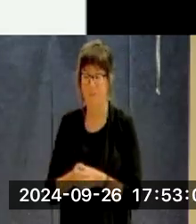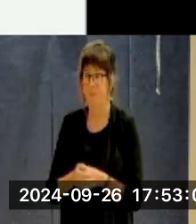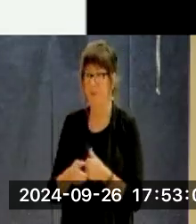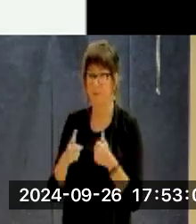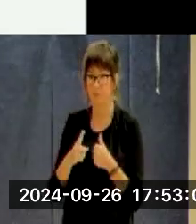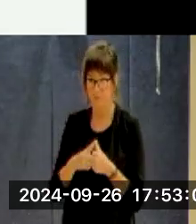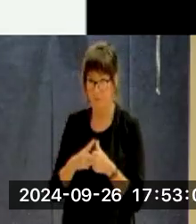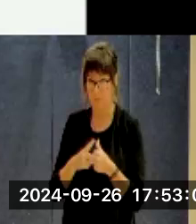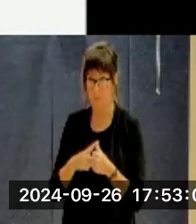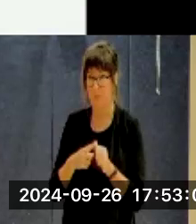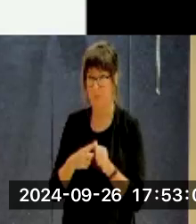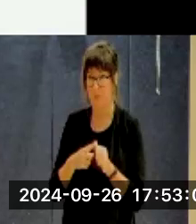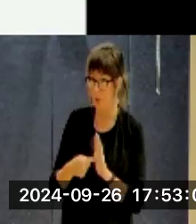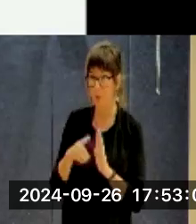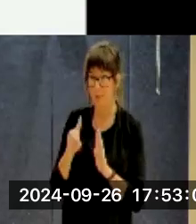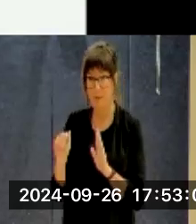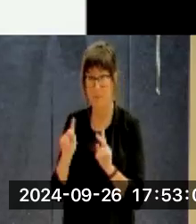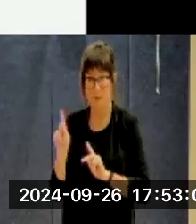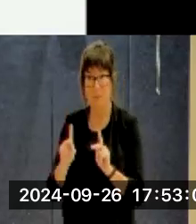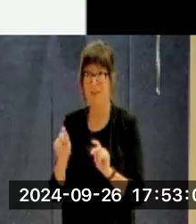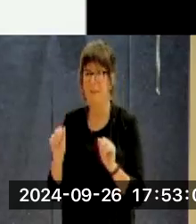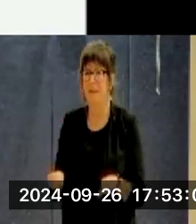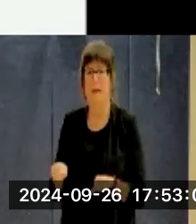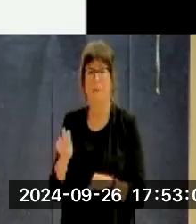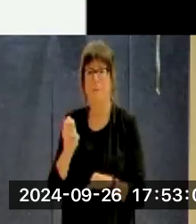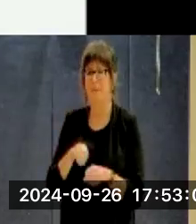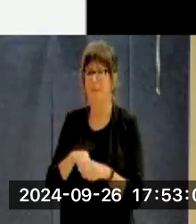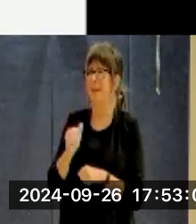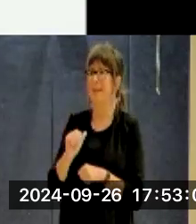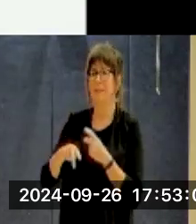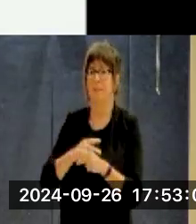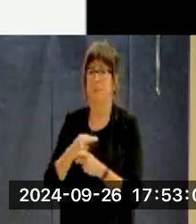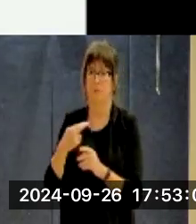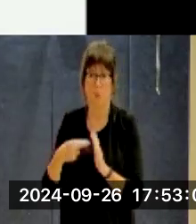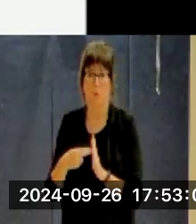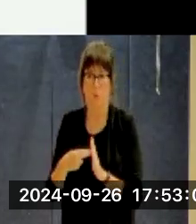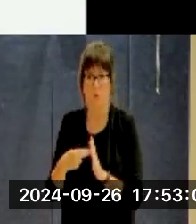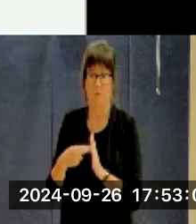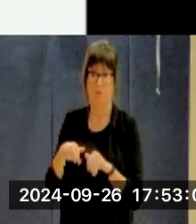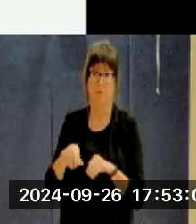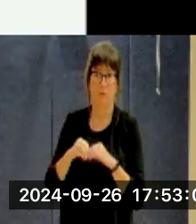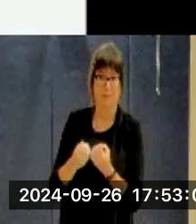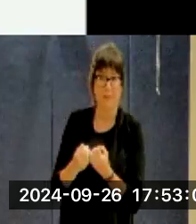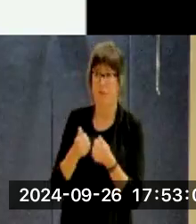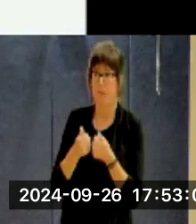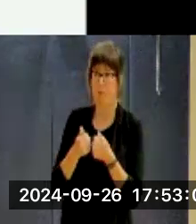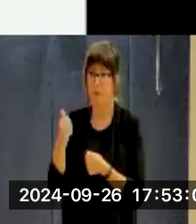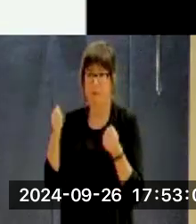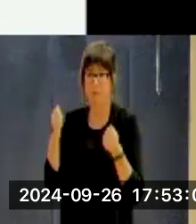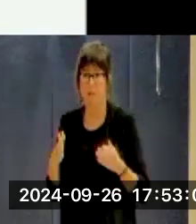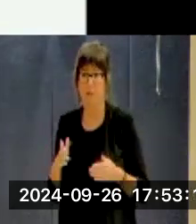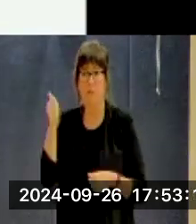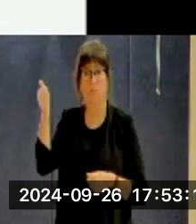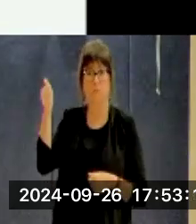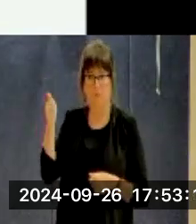to show that disabled people can be in any type of role. At our organization, our executive director is open about